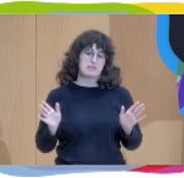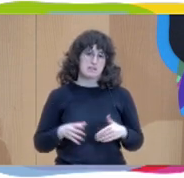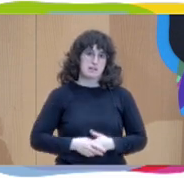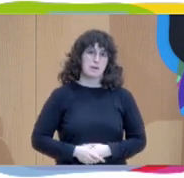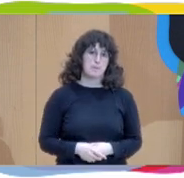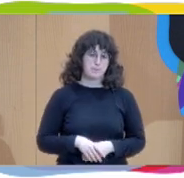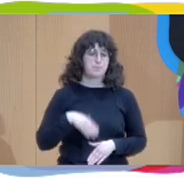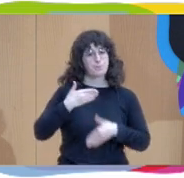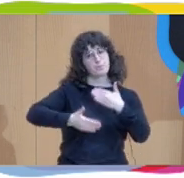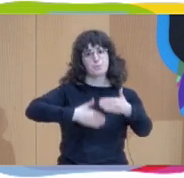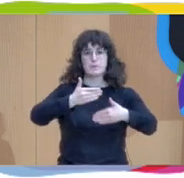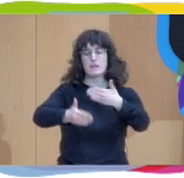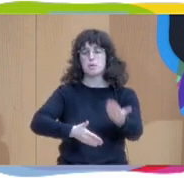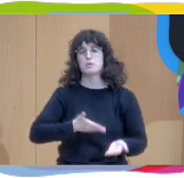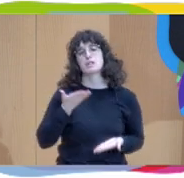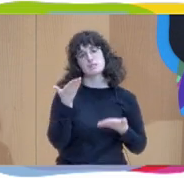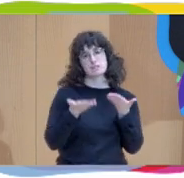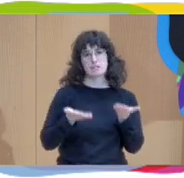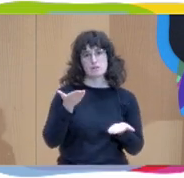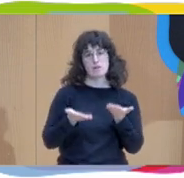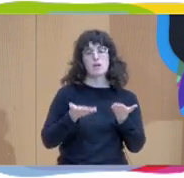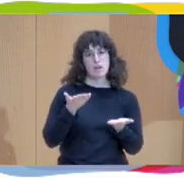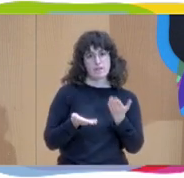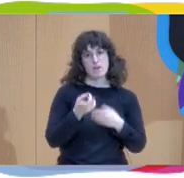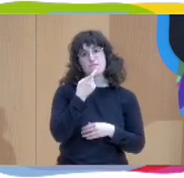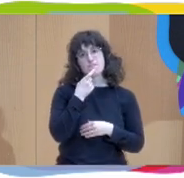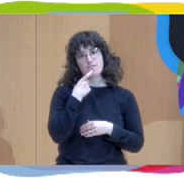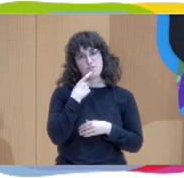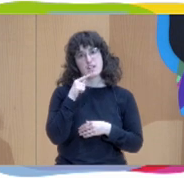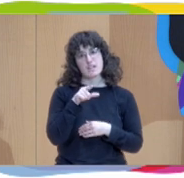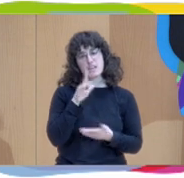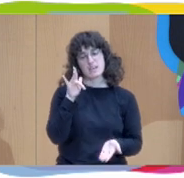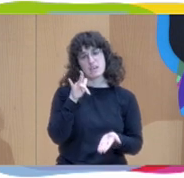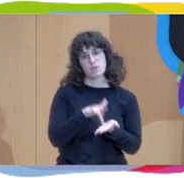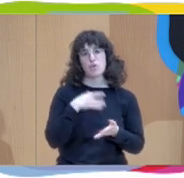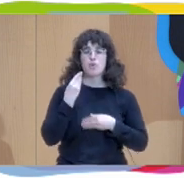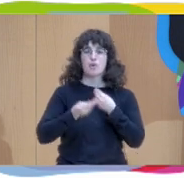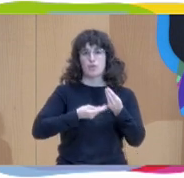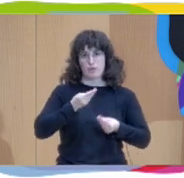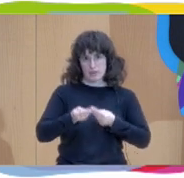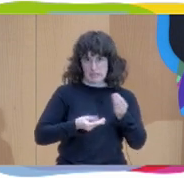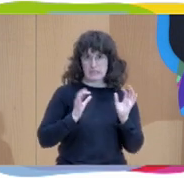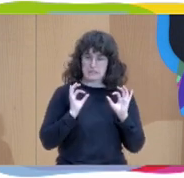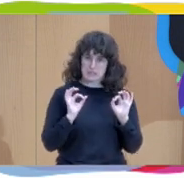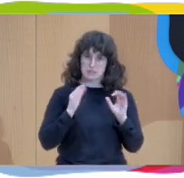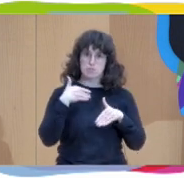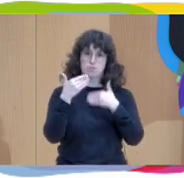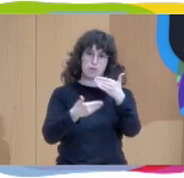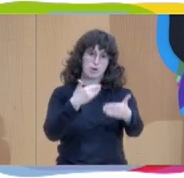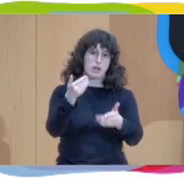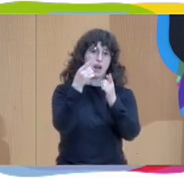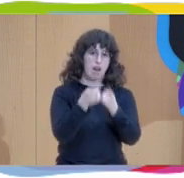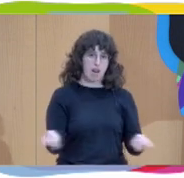processes in Finland, and they are also long and thorough, but I think